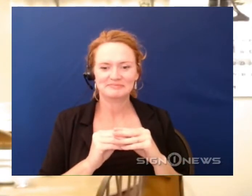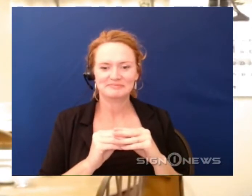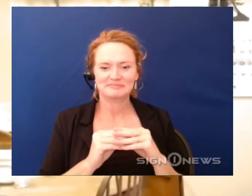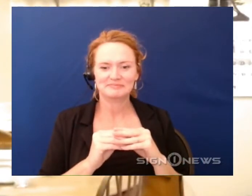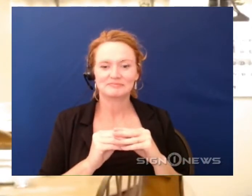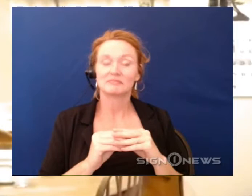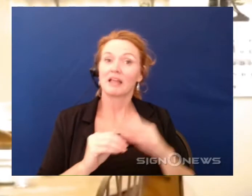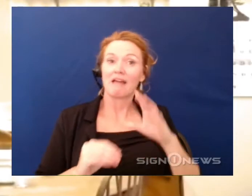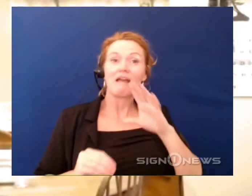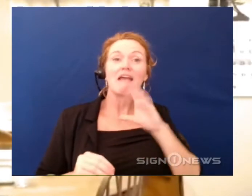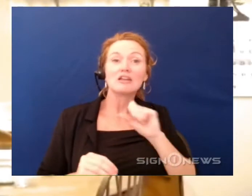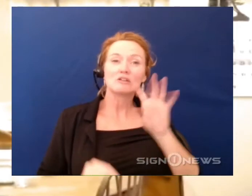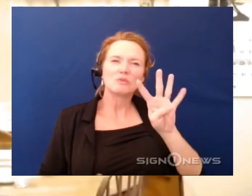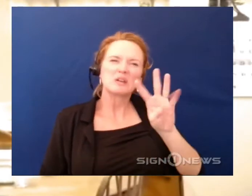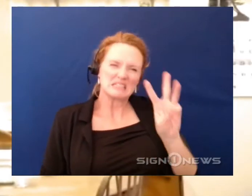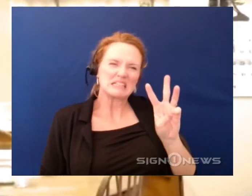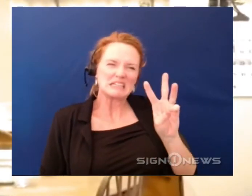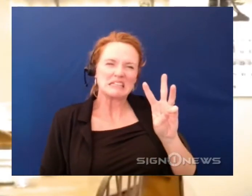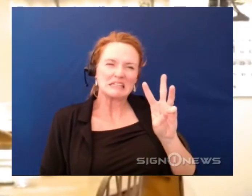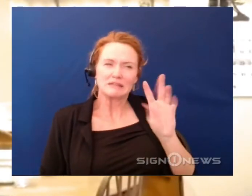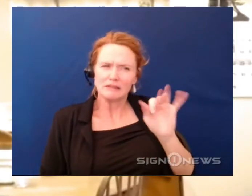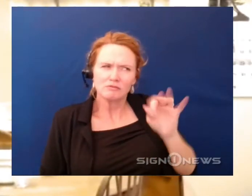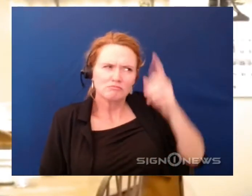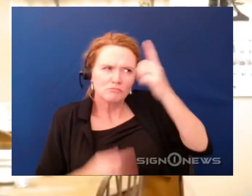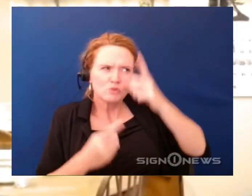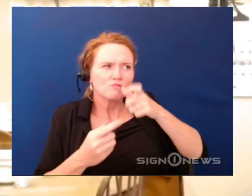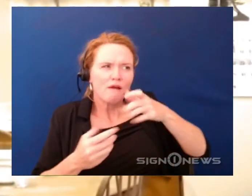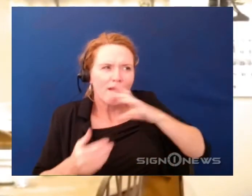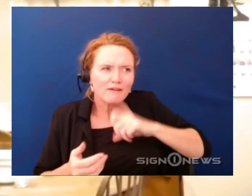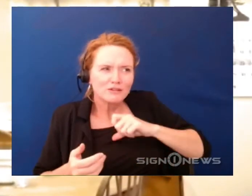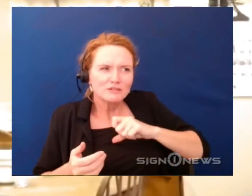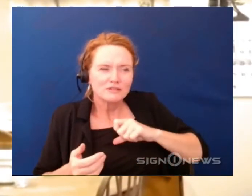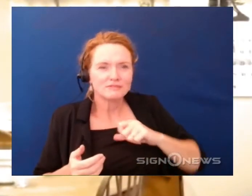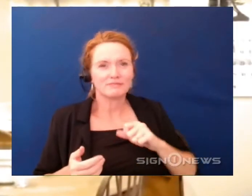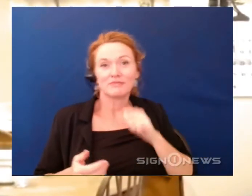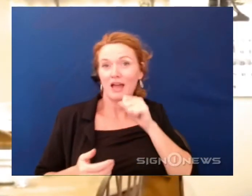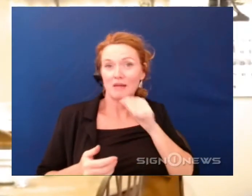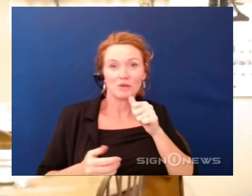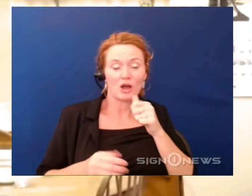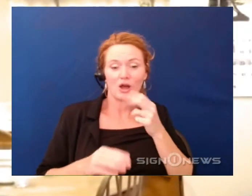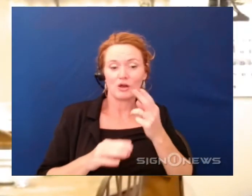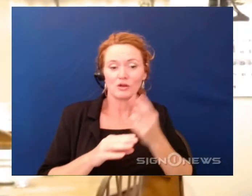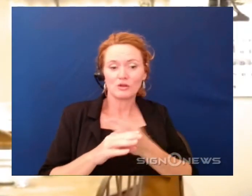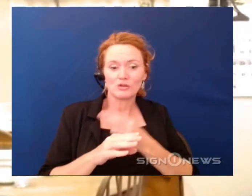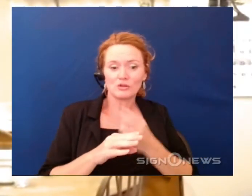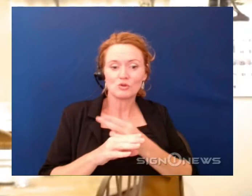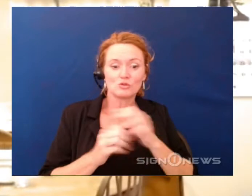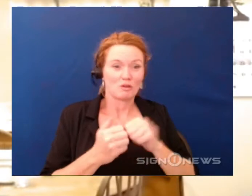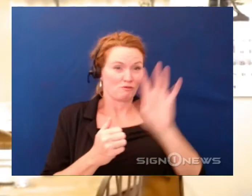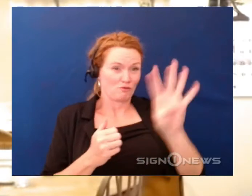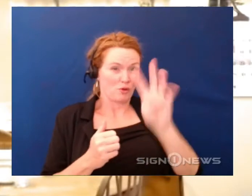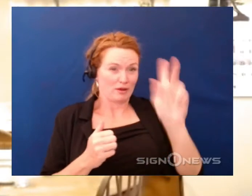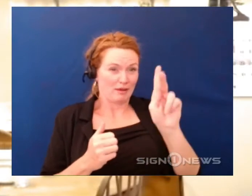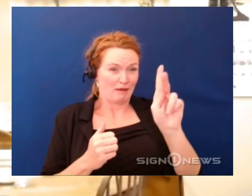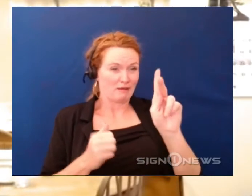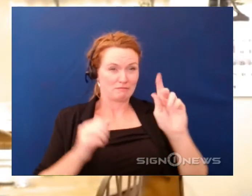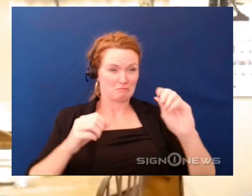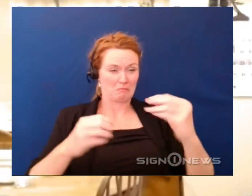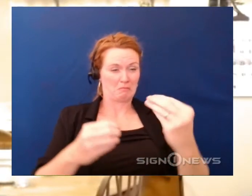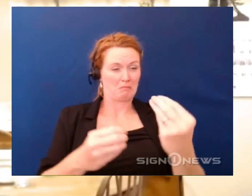I'm 46, if anybody is wondering, and I'm not using a 4K camera because I want to hide away